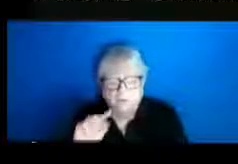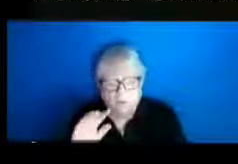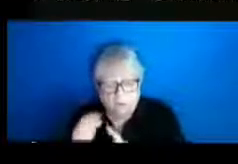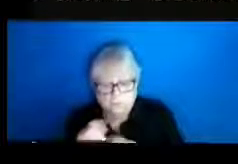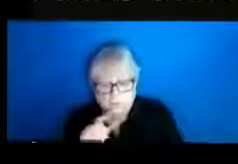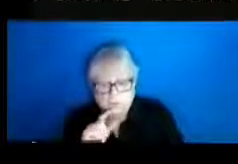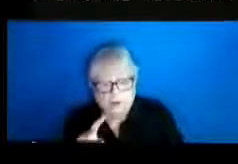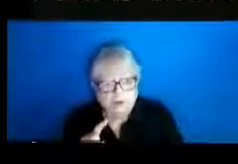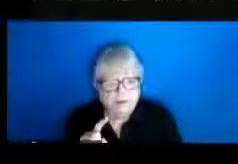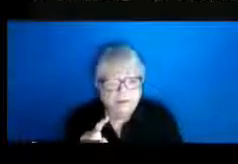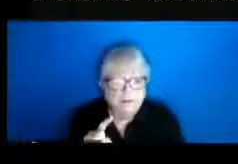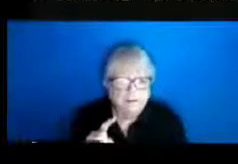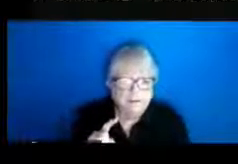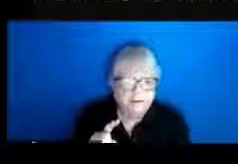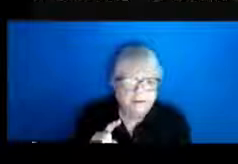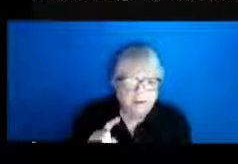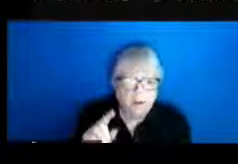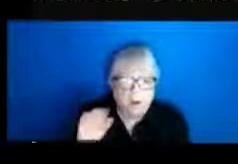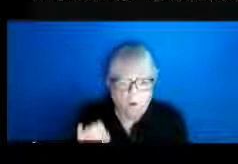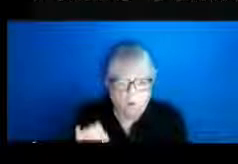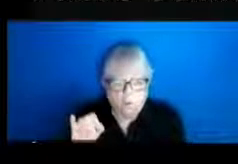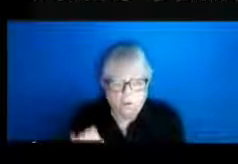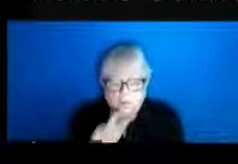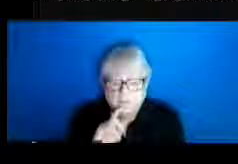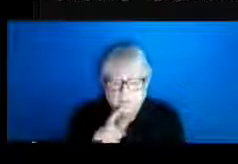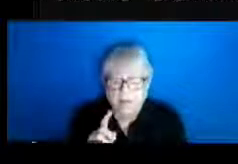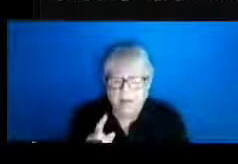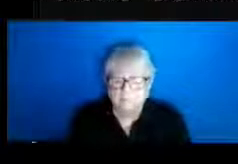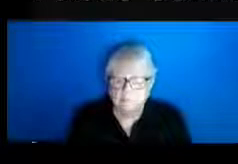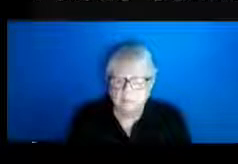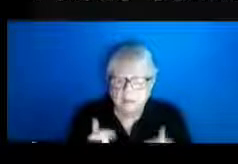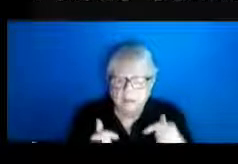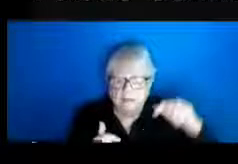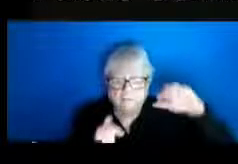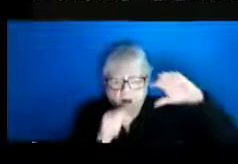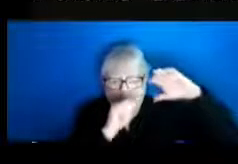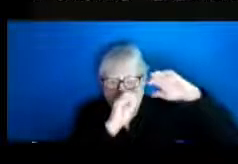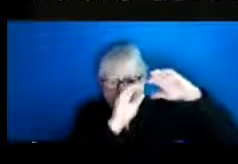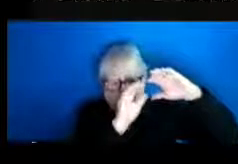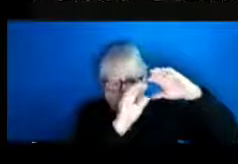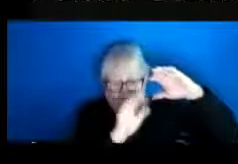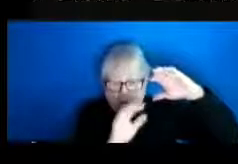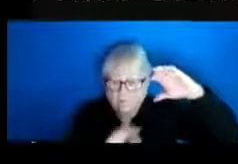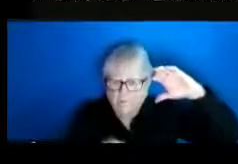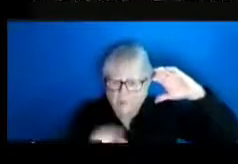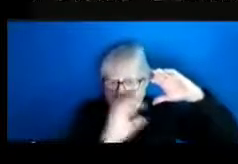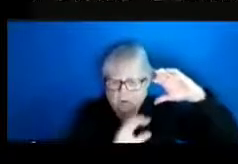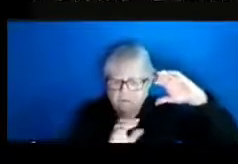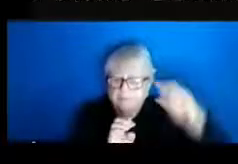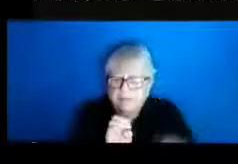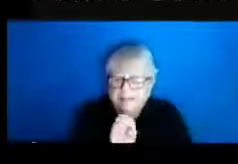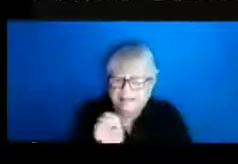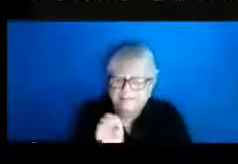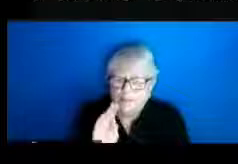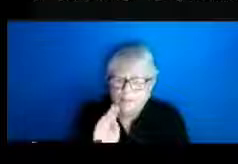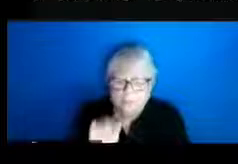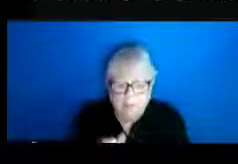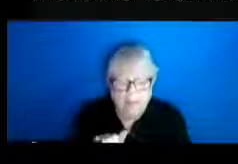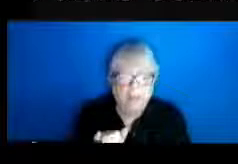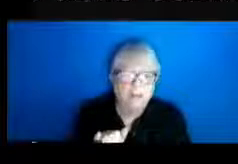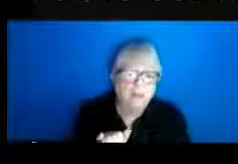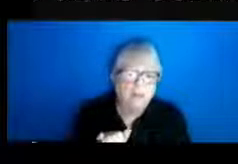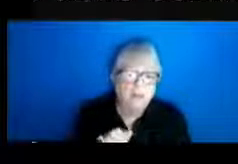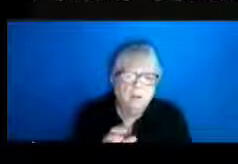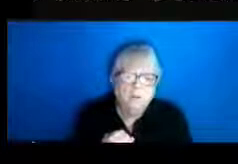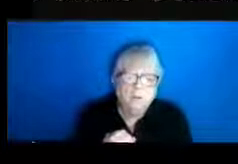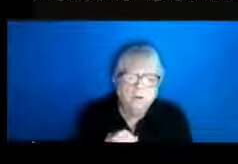that you'll see on our heat map that live pretty much throughout the entire region of the East Bay. Often overlooked, not talked about,